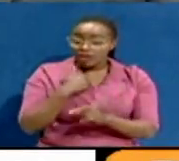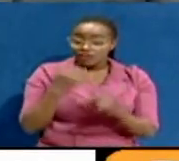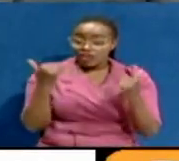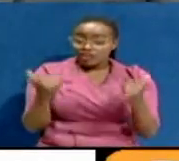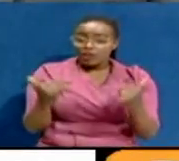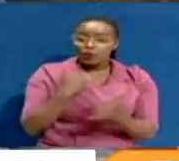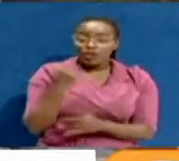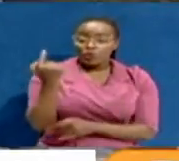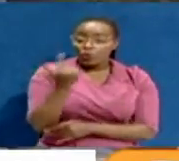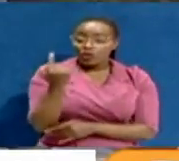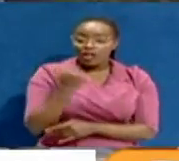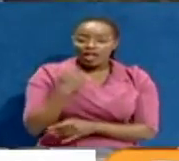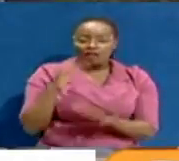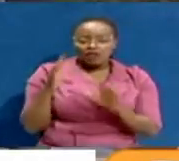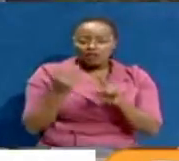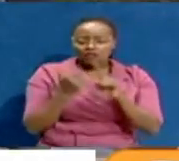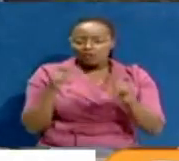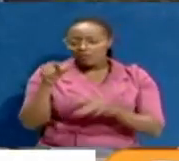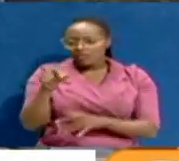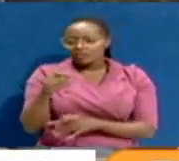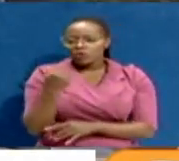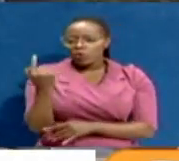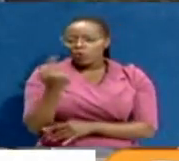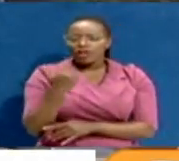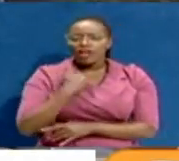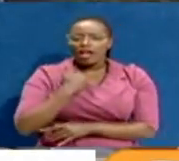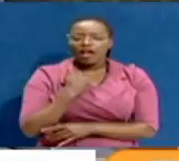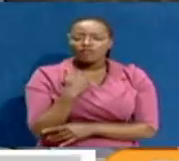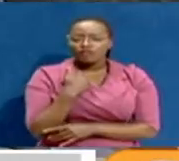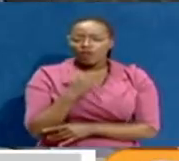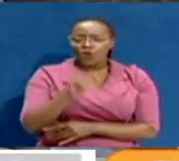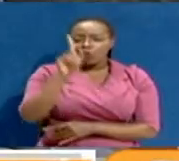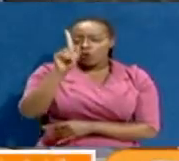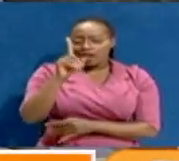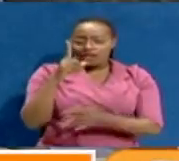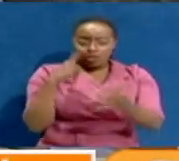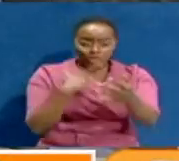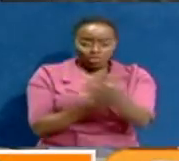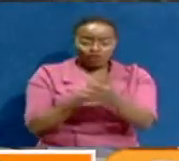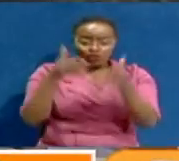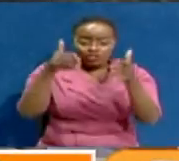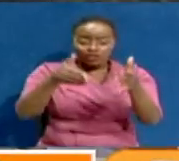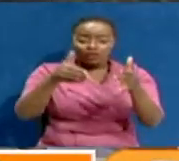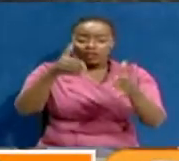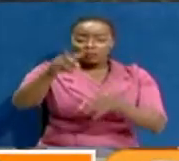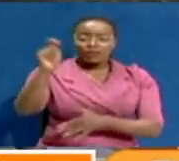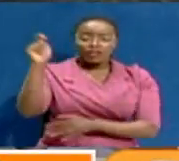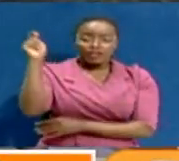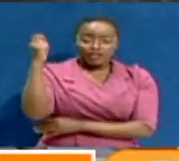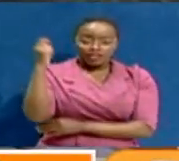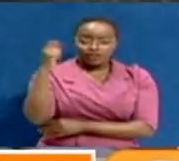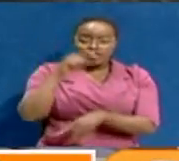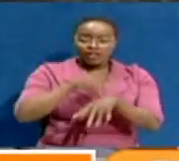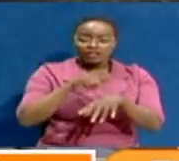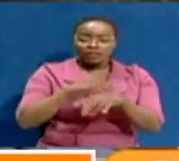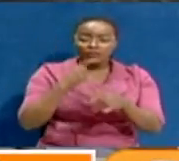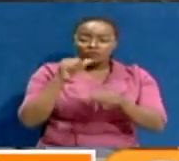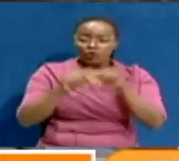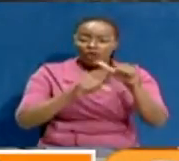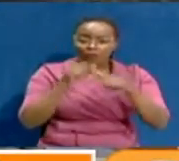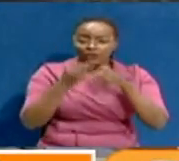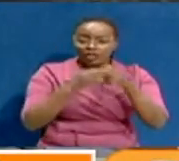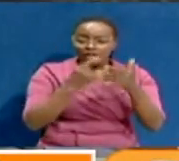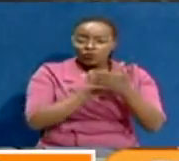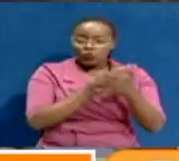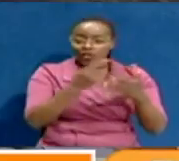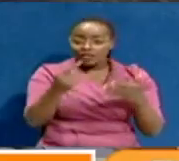now we only have, apart from the Sputnik, we only have one type of vaccine that's available in the country. So when it comes 8 weeks now, I'll